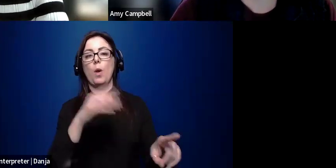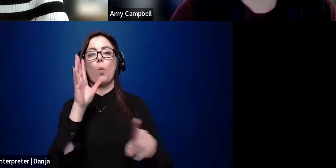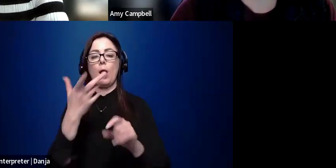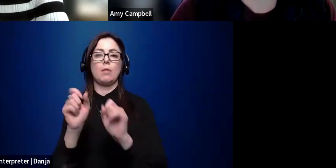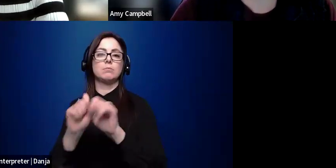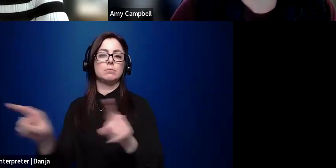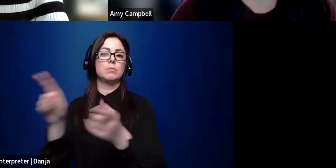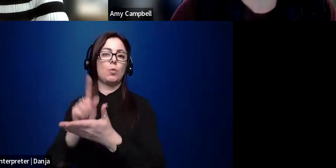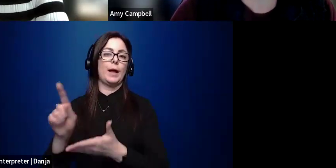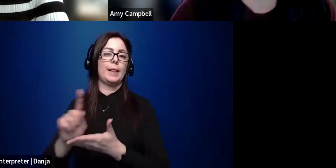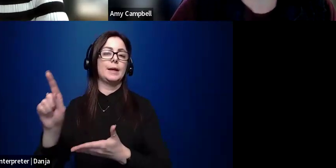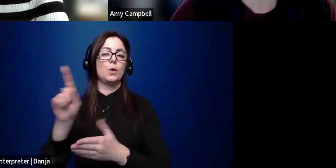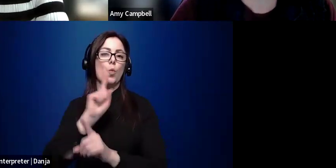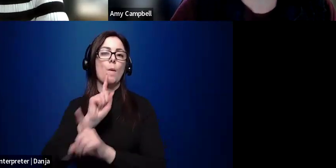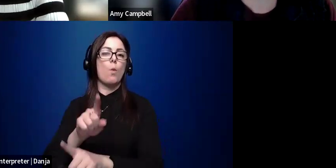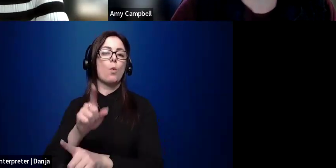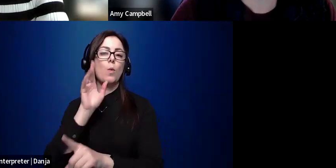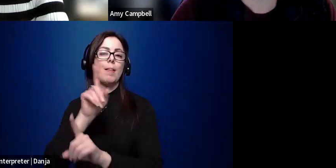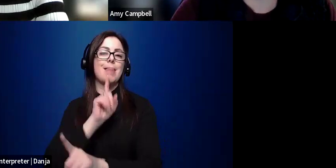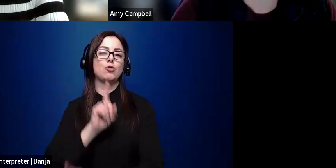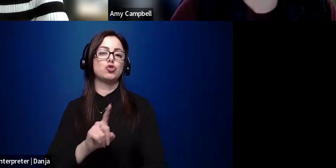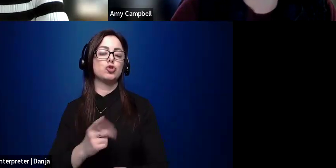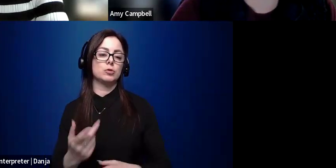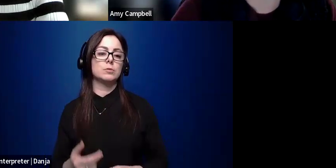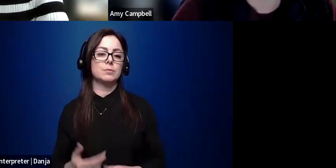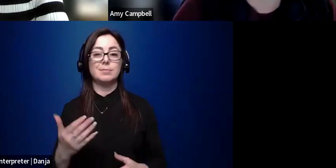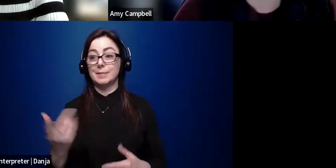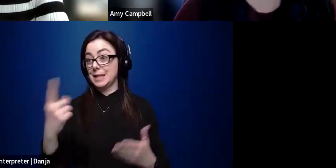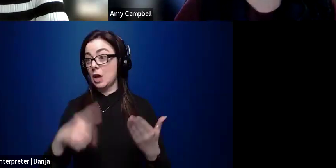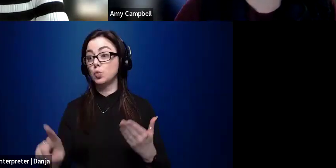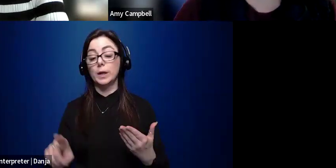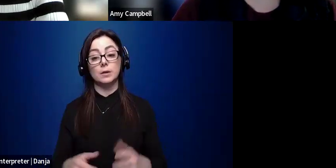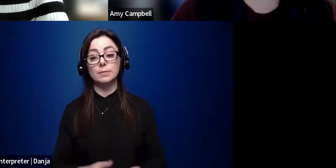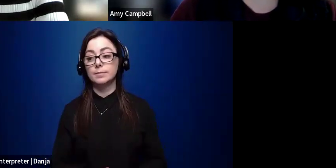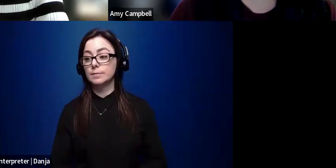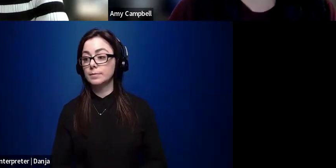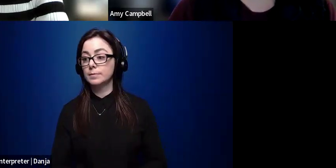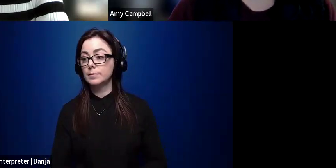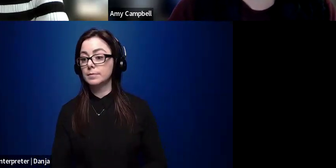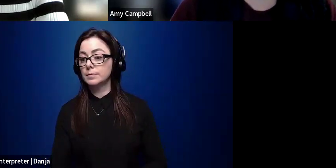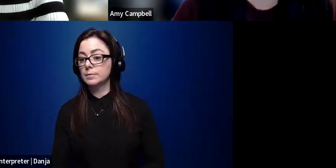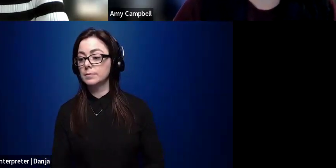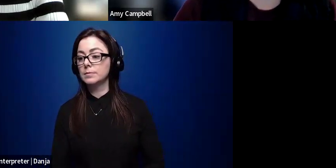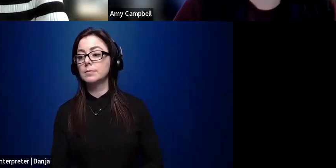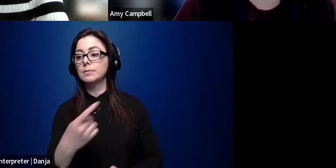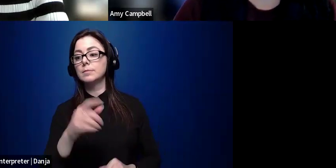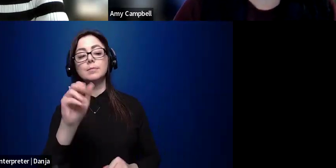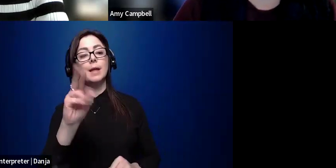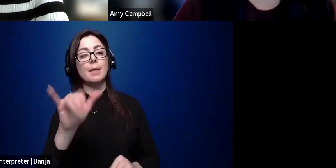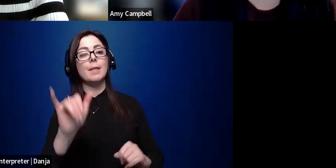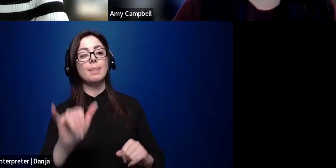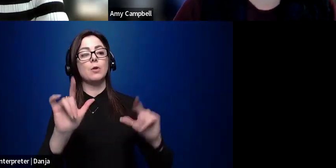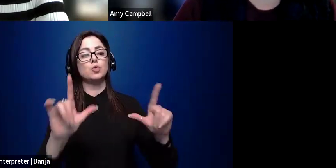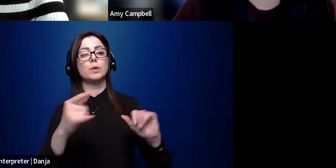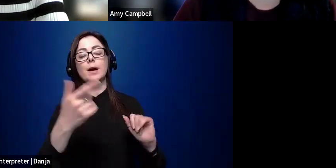our weekly report, maybe next week. Amy, So. could you go back to the screen that has the